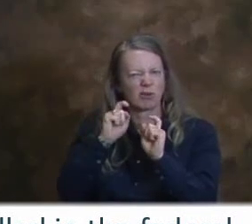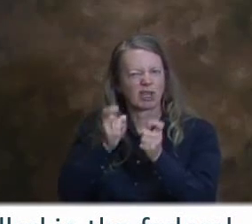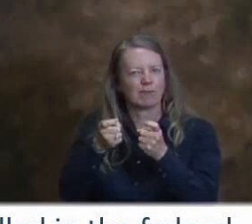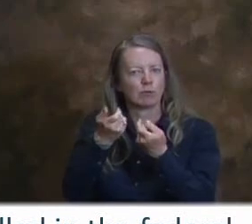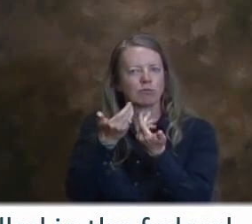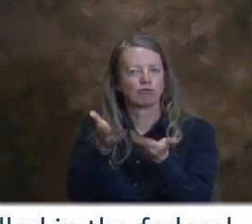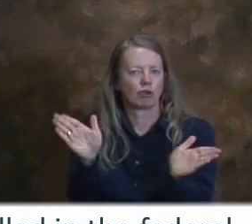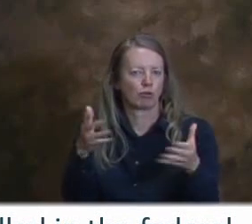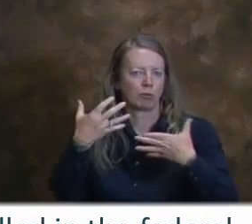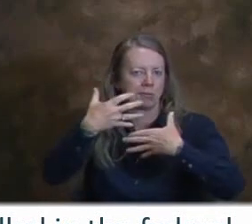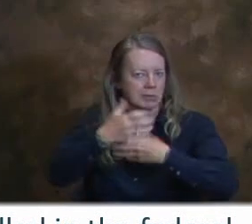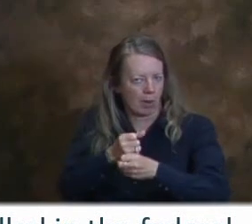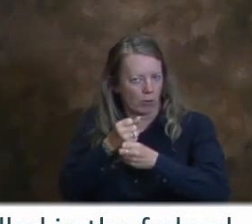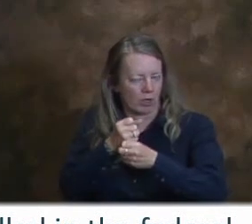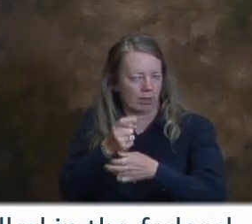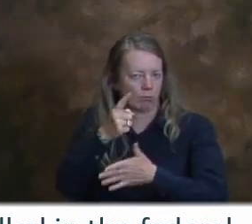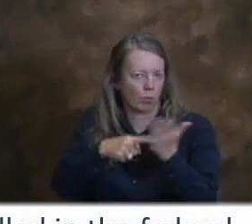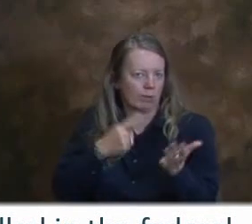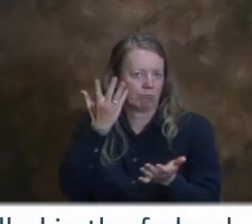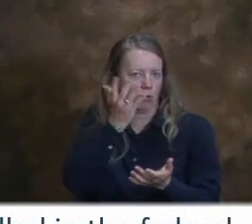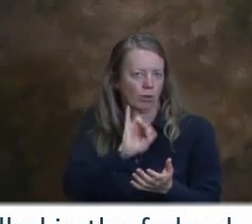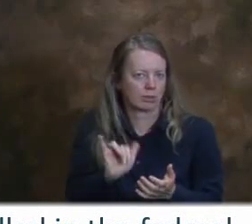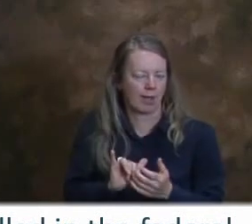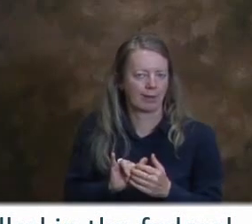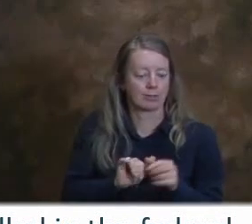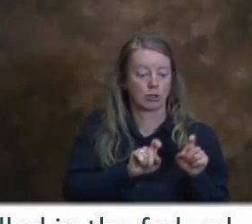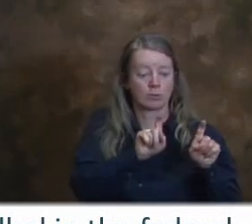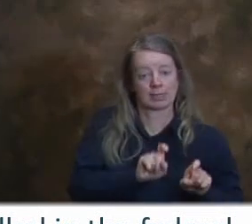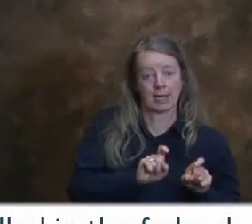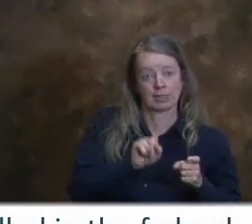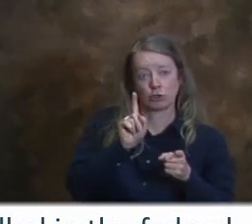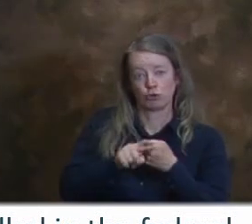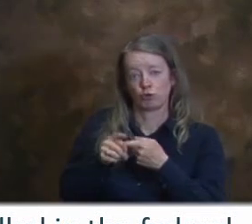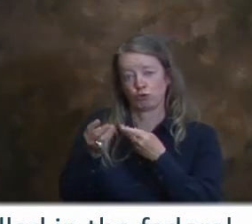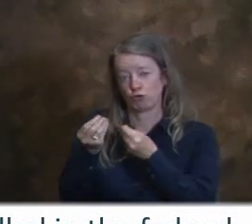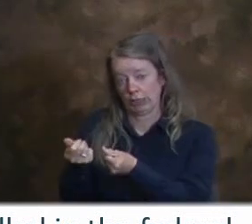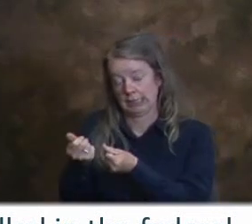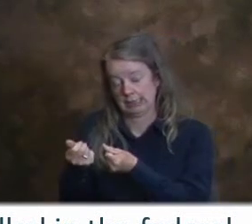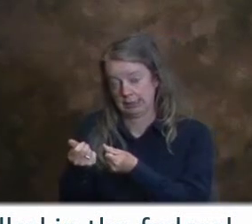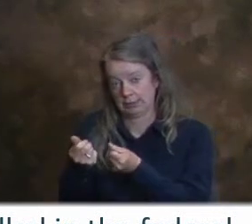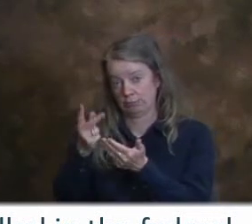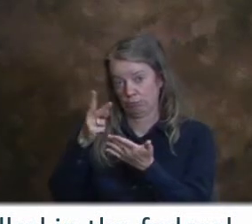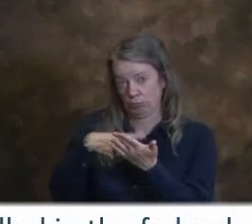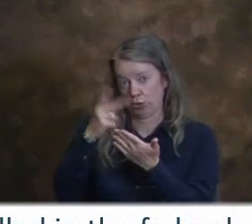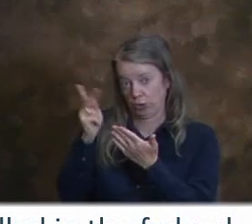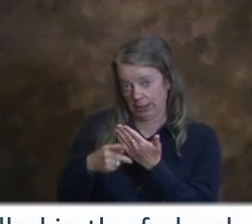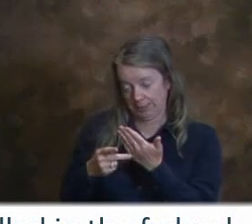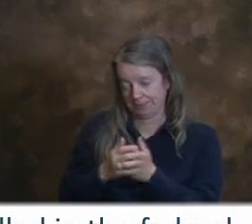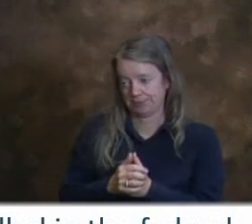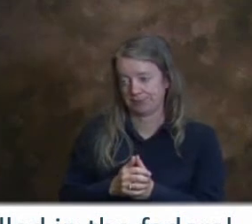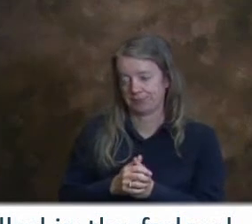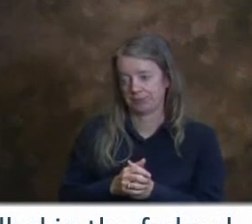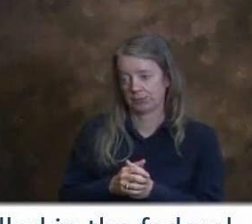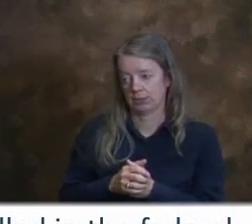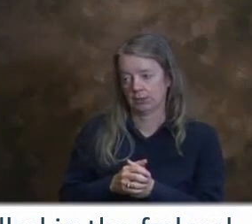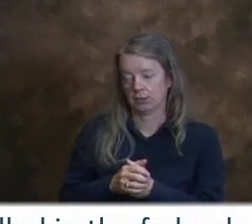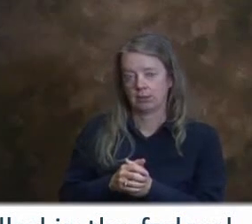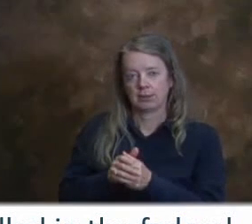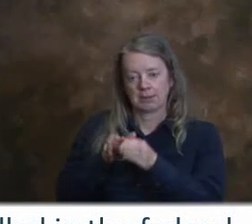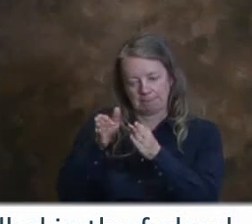So the Test to Treat program allows individuals who need